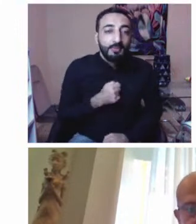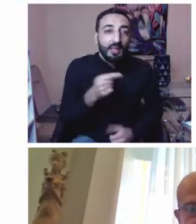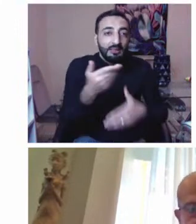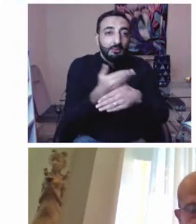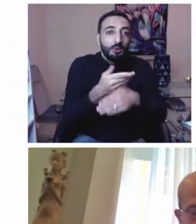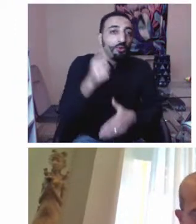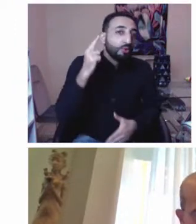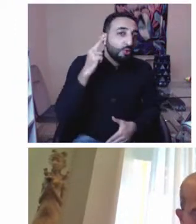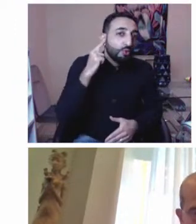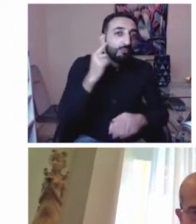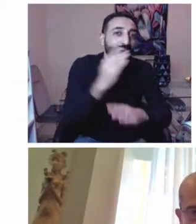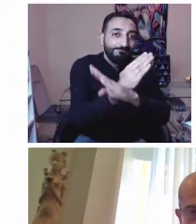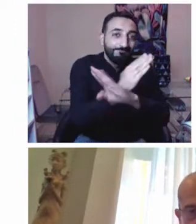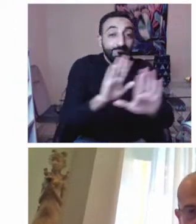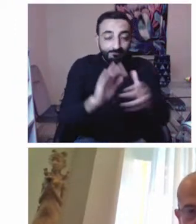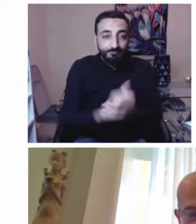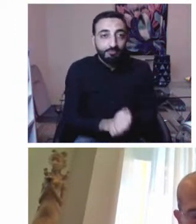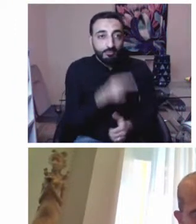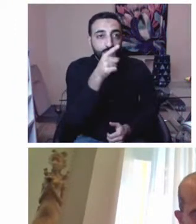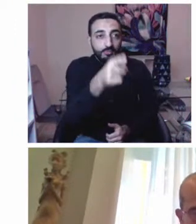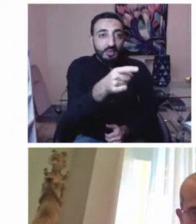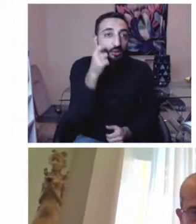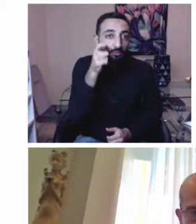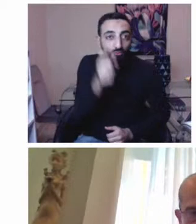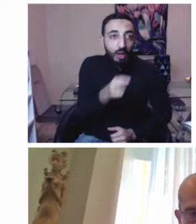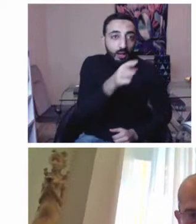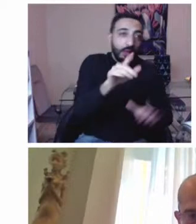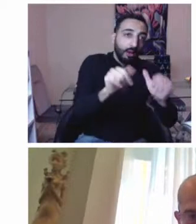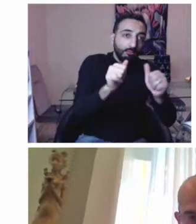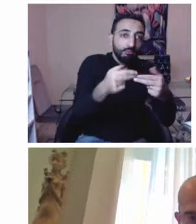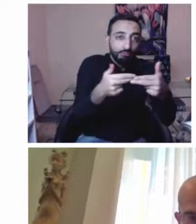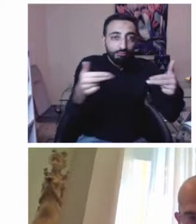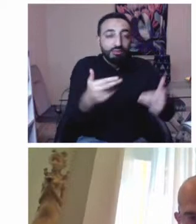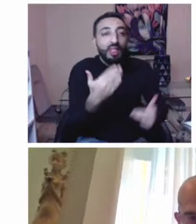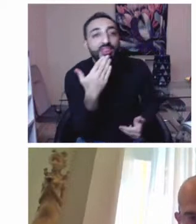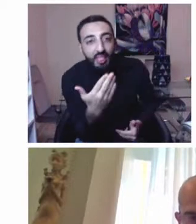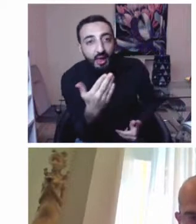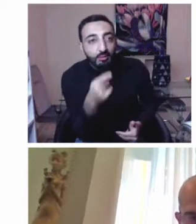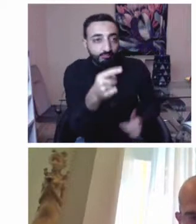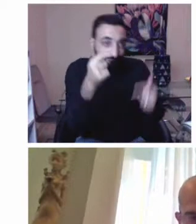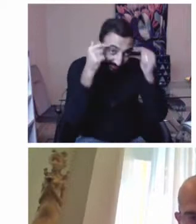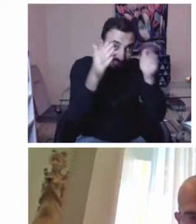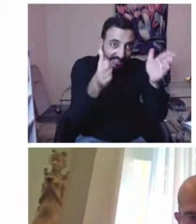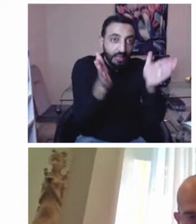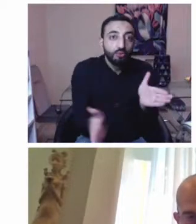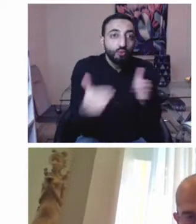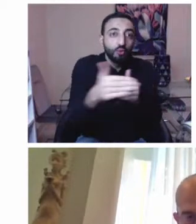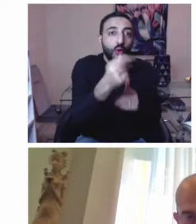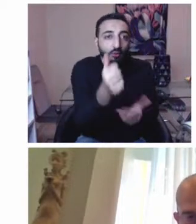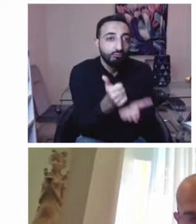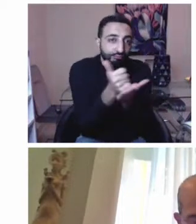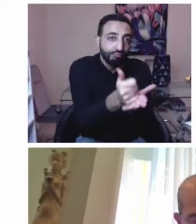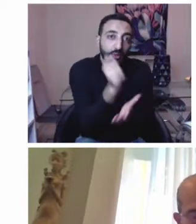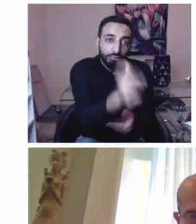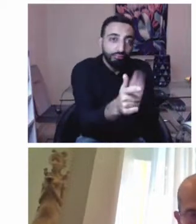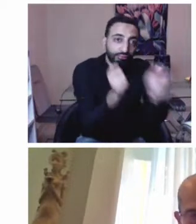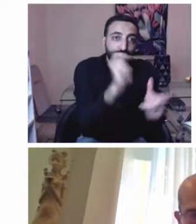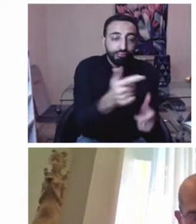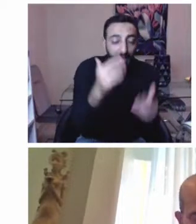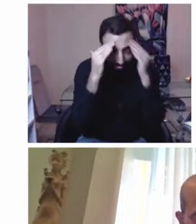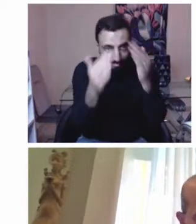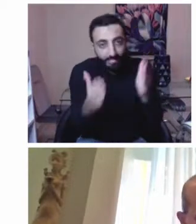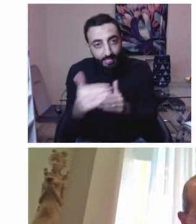this work, which is noted, as well as commitment of the Peace Building Commission to further support inclusive peace building and